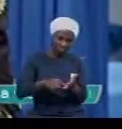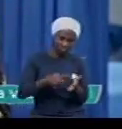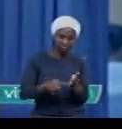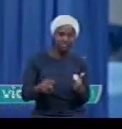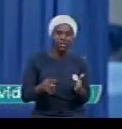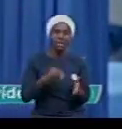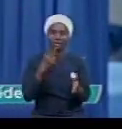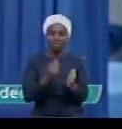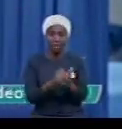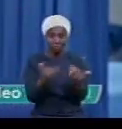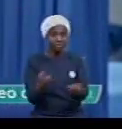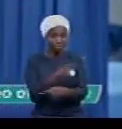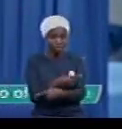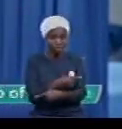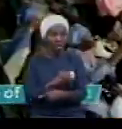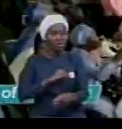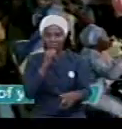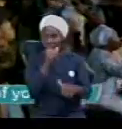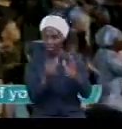mi. Praise the